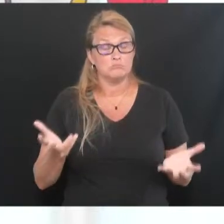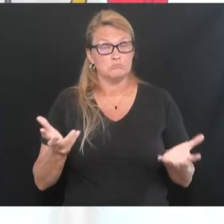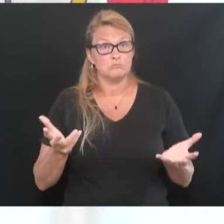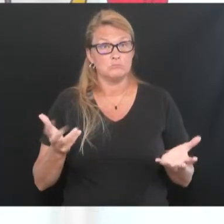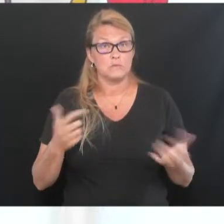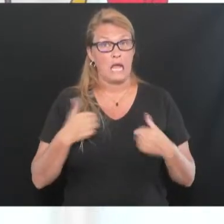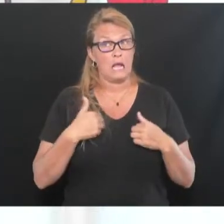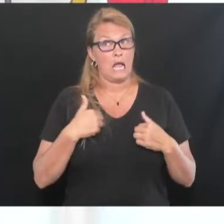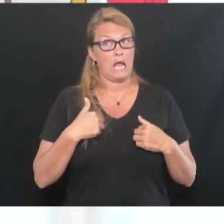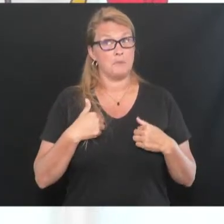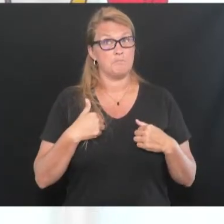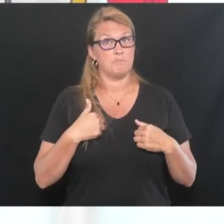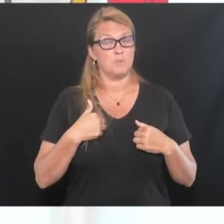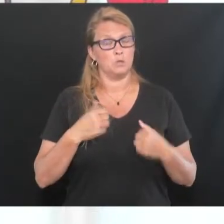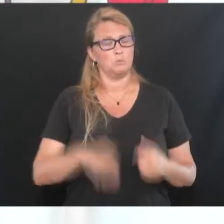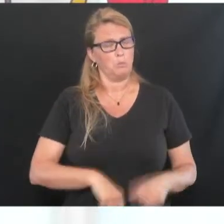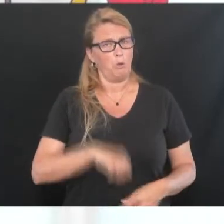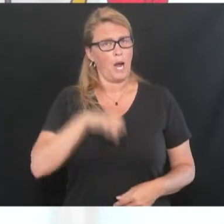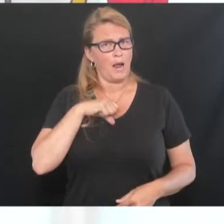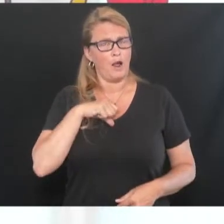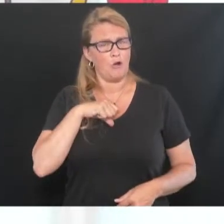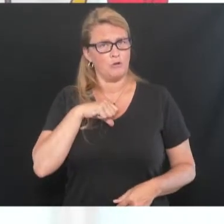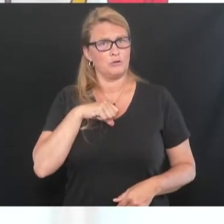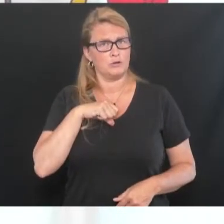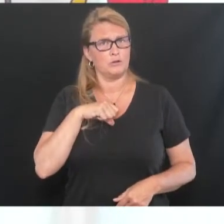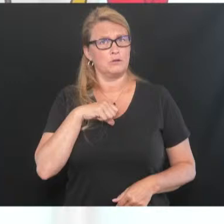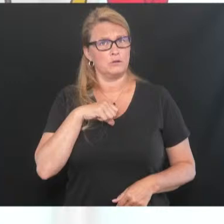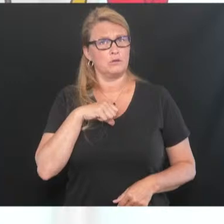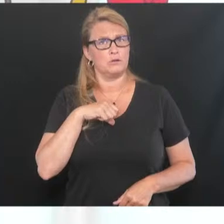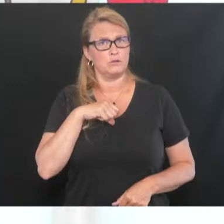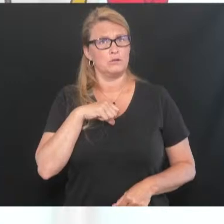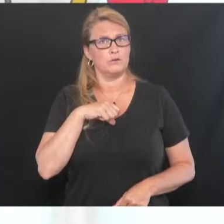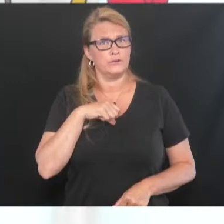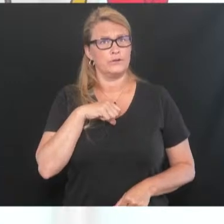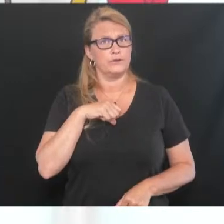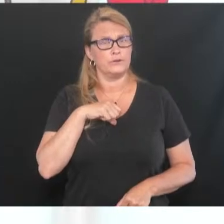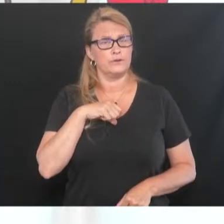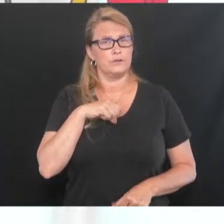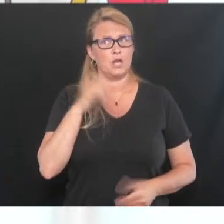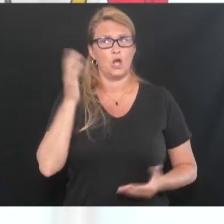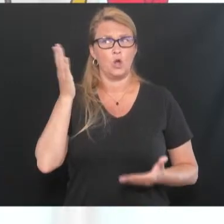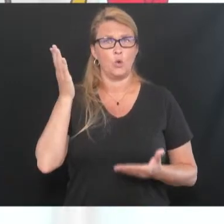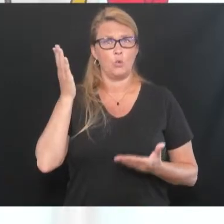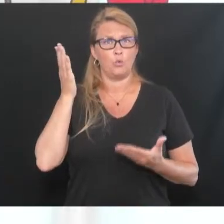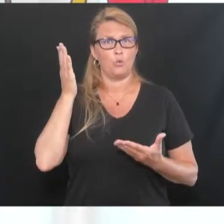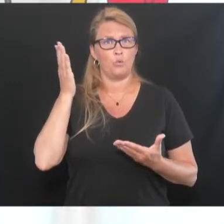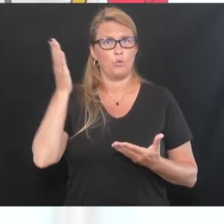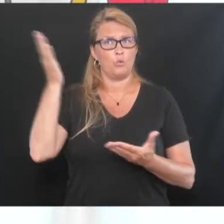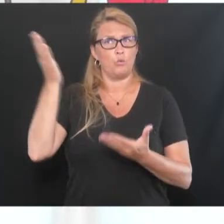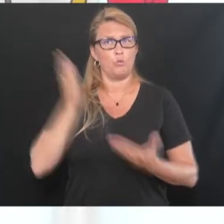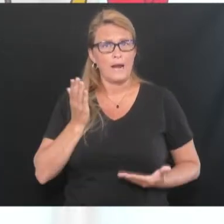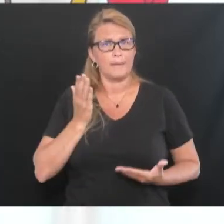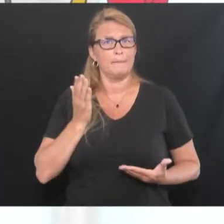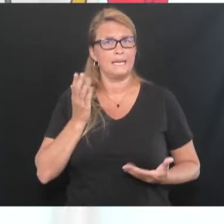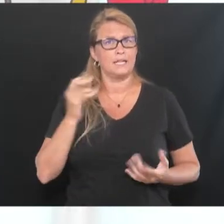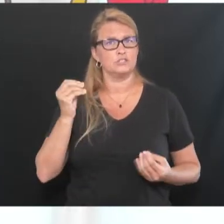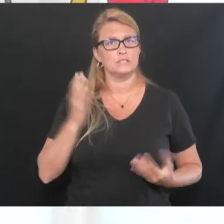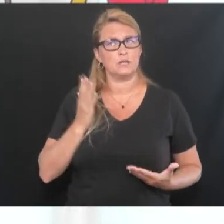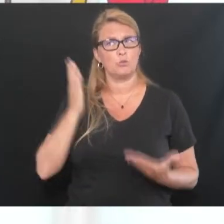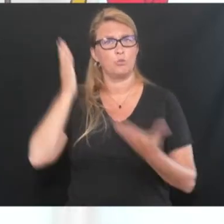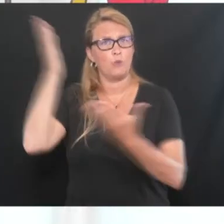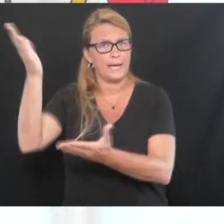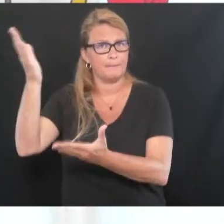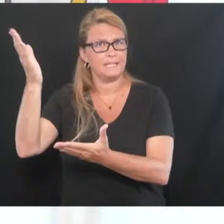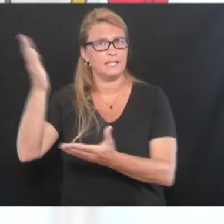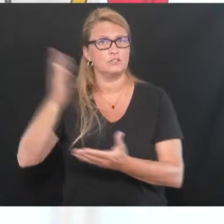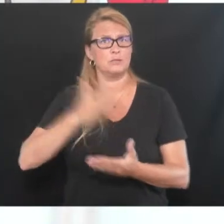I'm really proud of the recommendations that I've made. I'm really proud of the recommendations